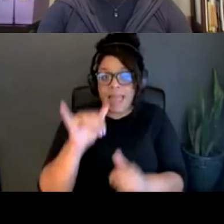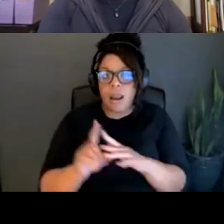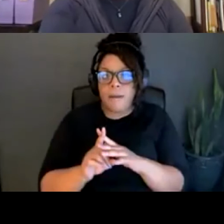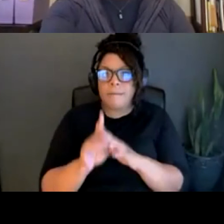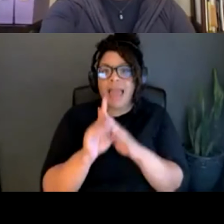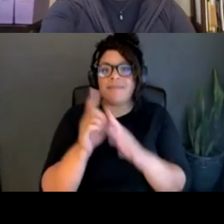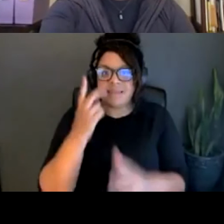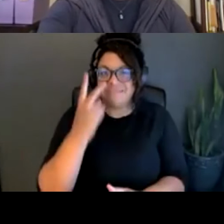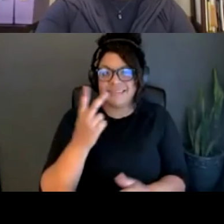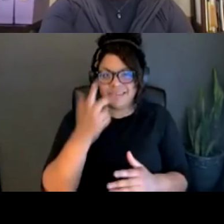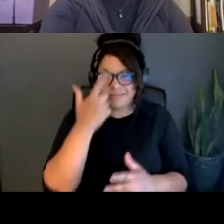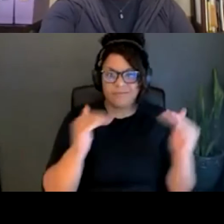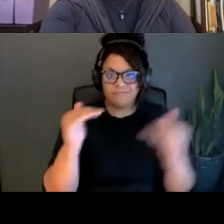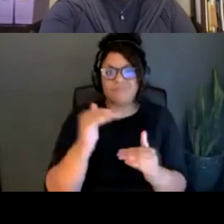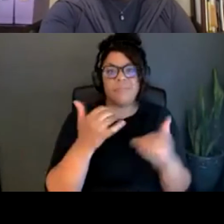through play.